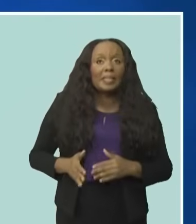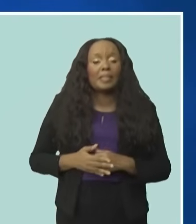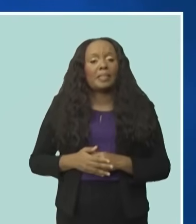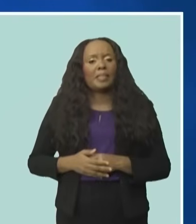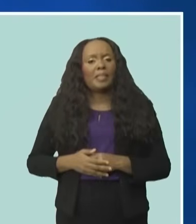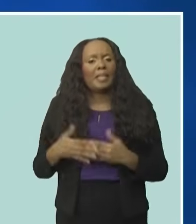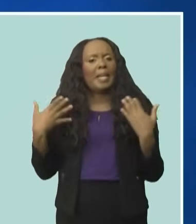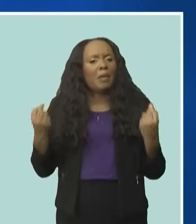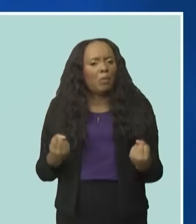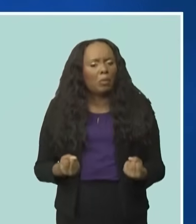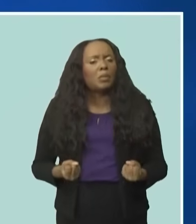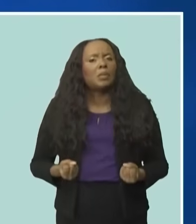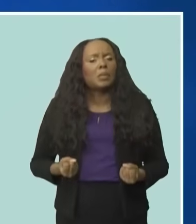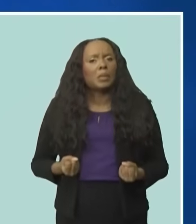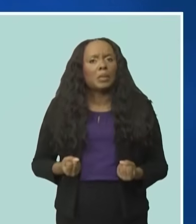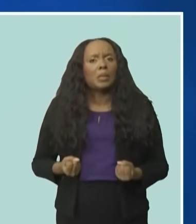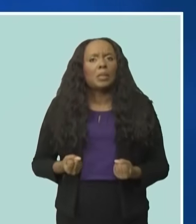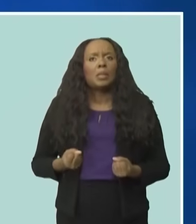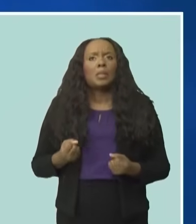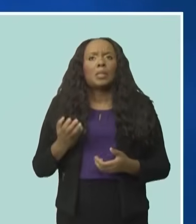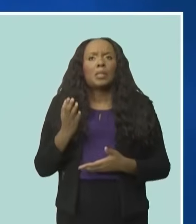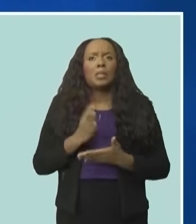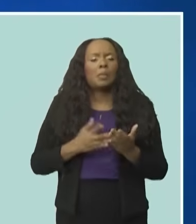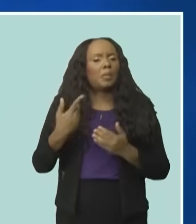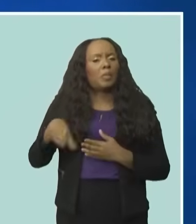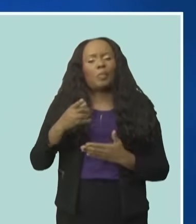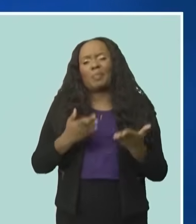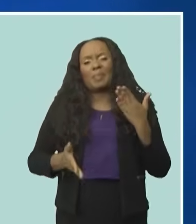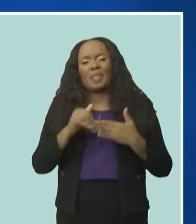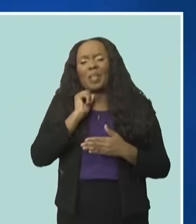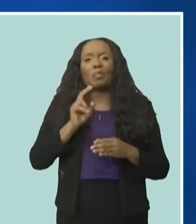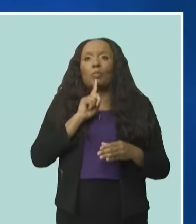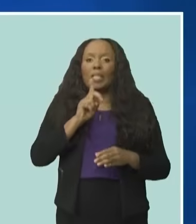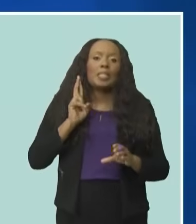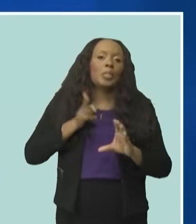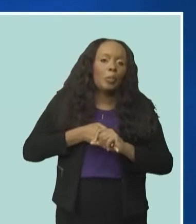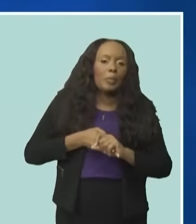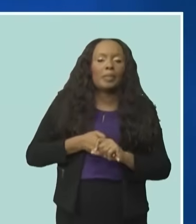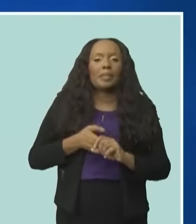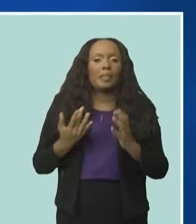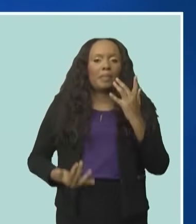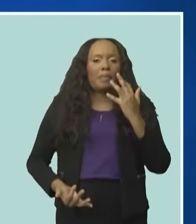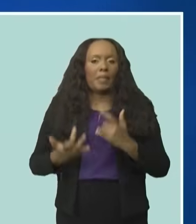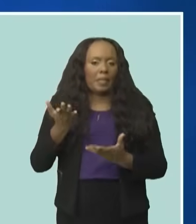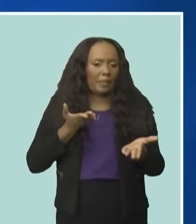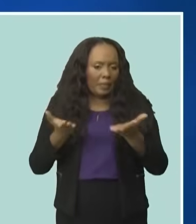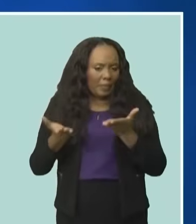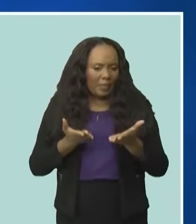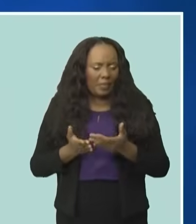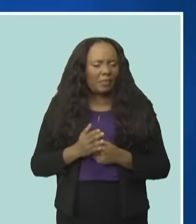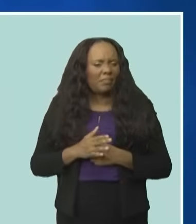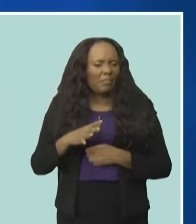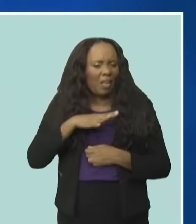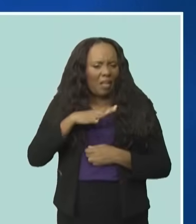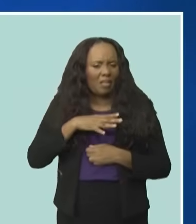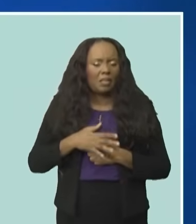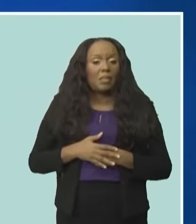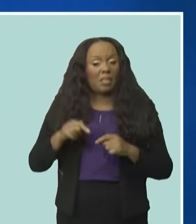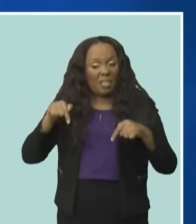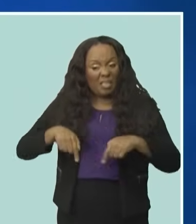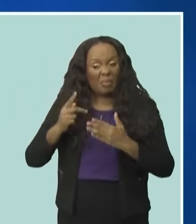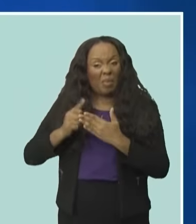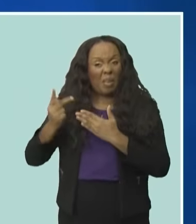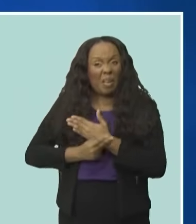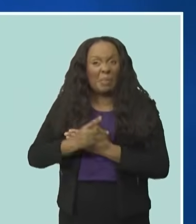heroes. Some of you may never join the Barbados Fire Service, and that's okay. Because this program isn't just about